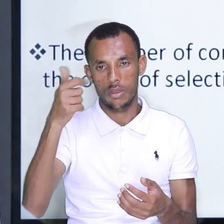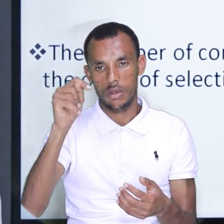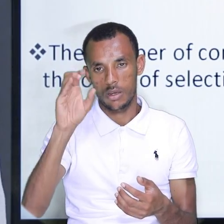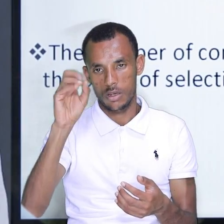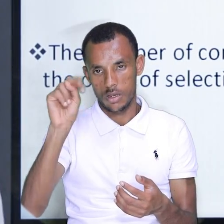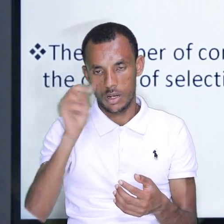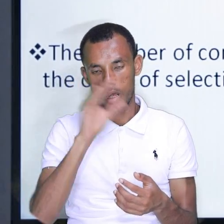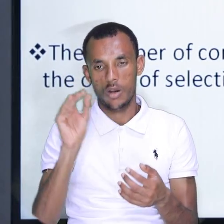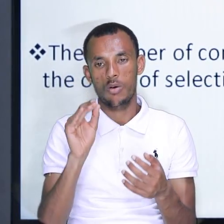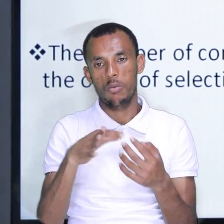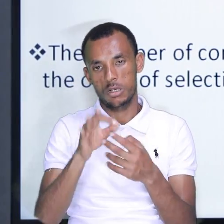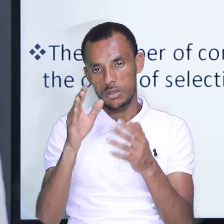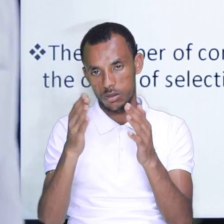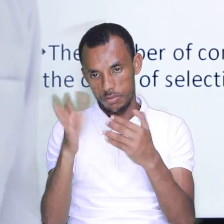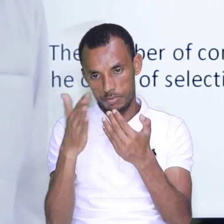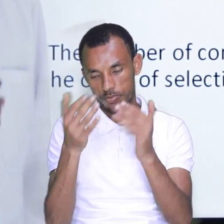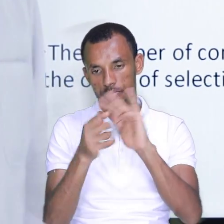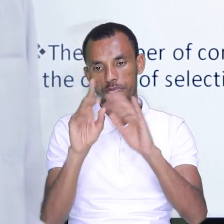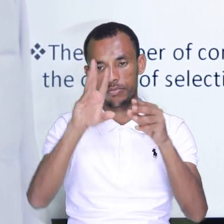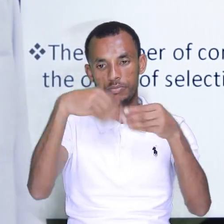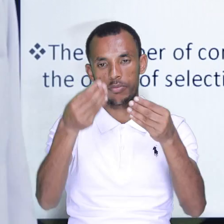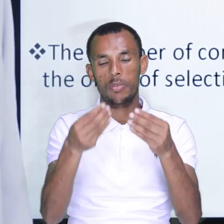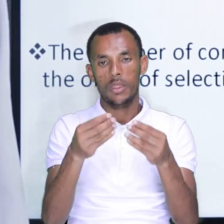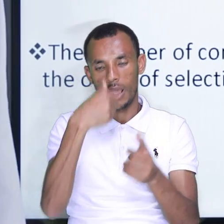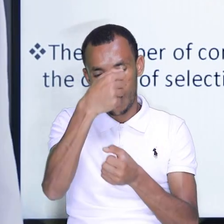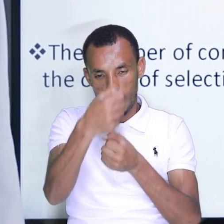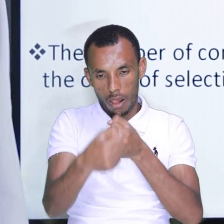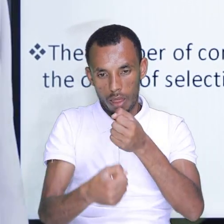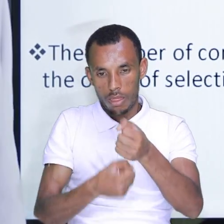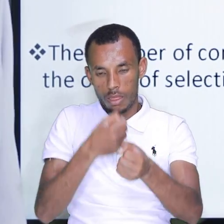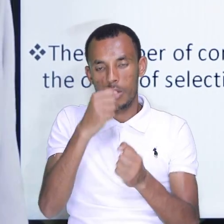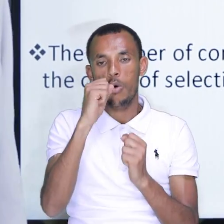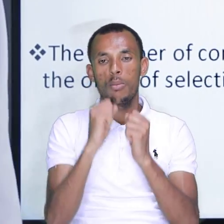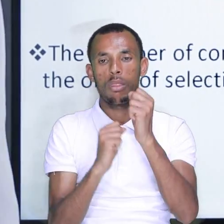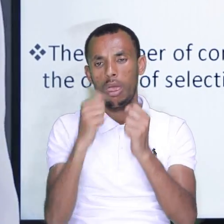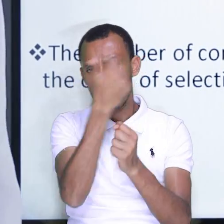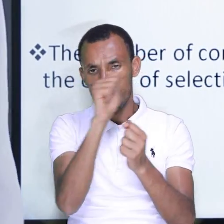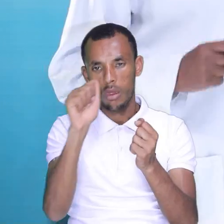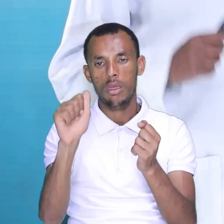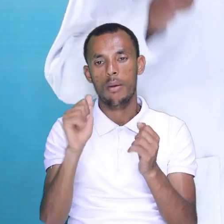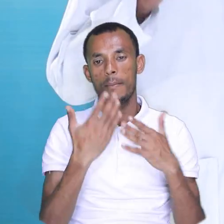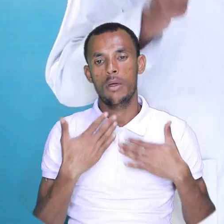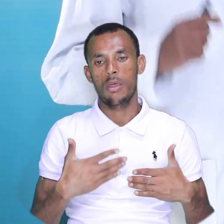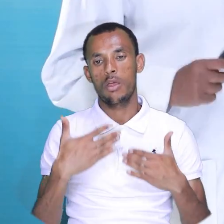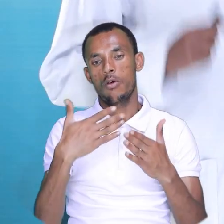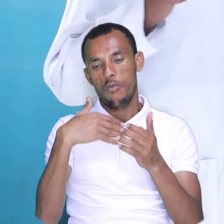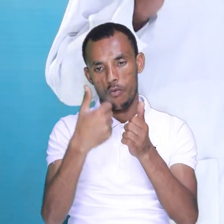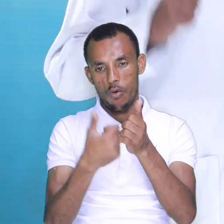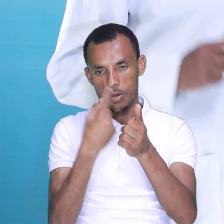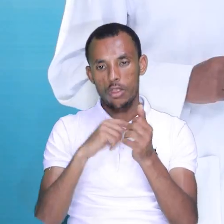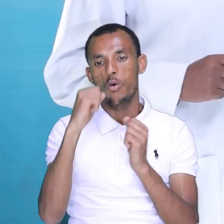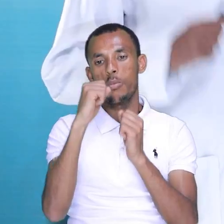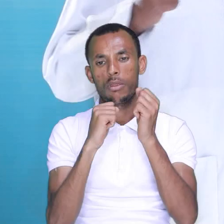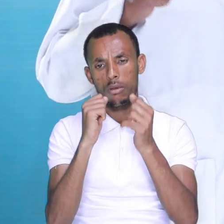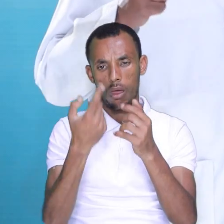If I give simple example, when there is an athletics competition, everybody is following the competition up to the